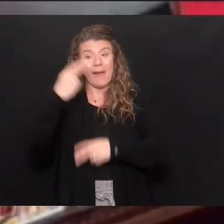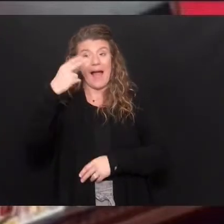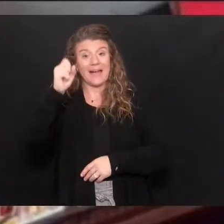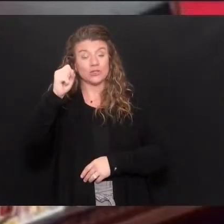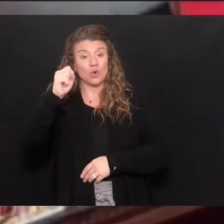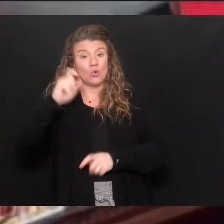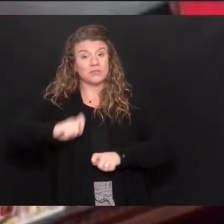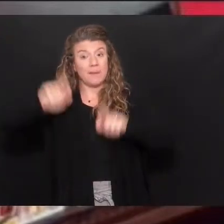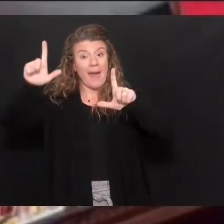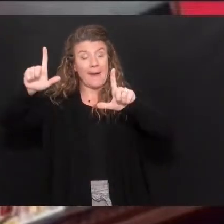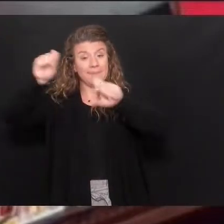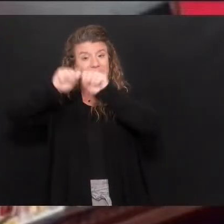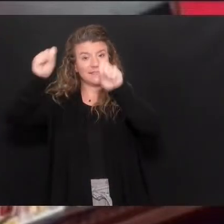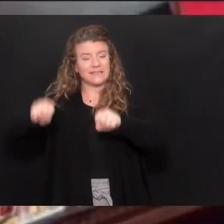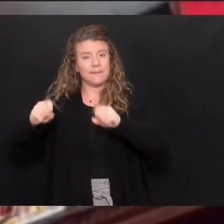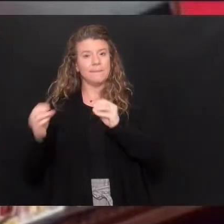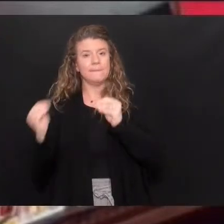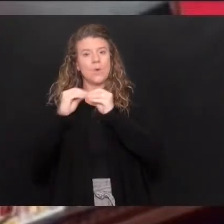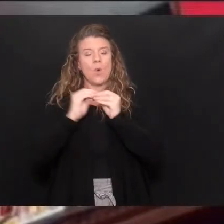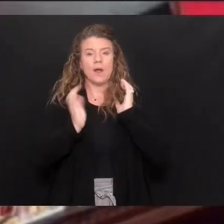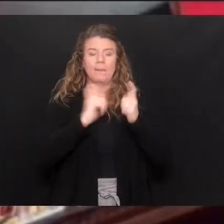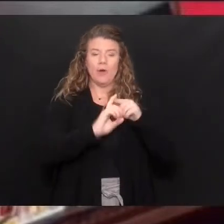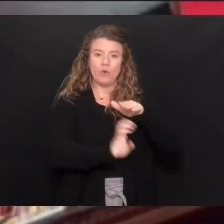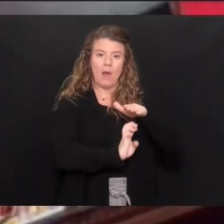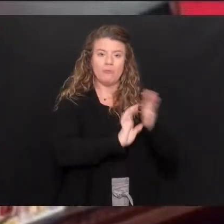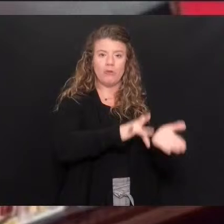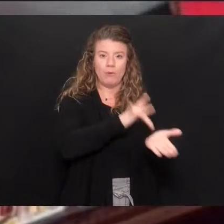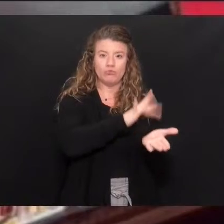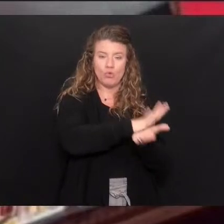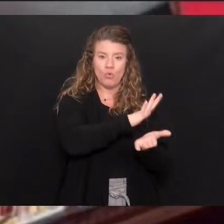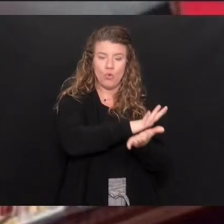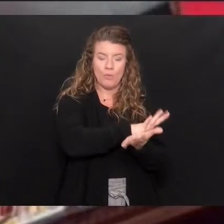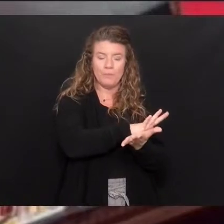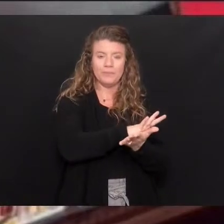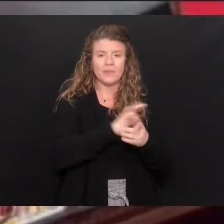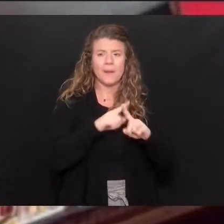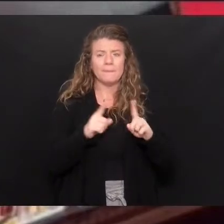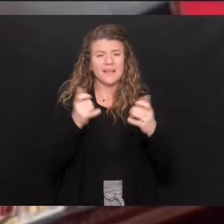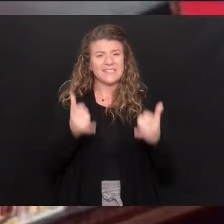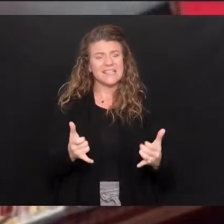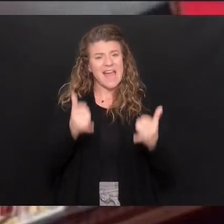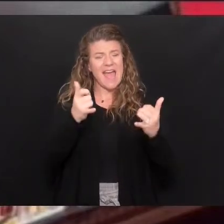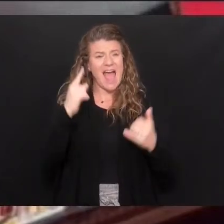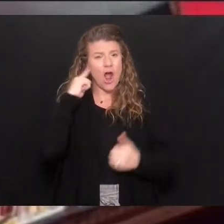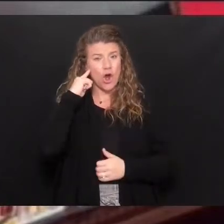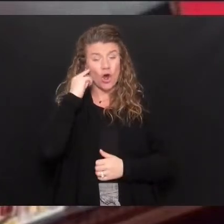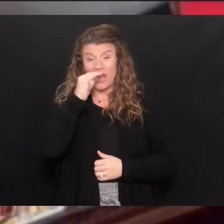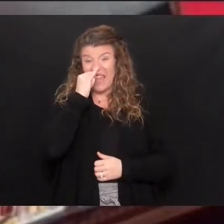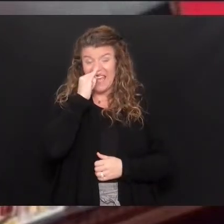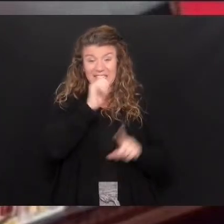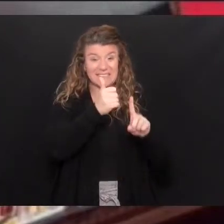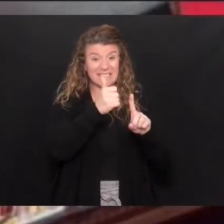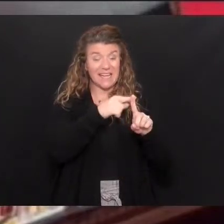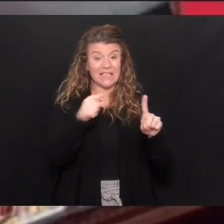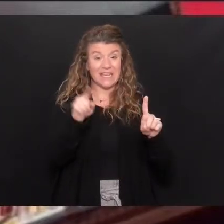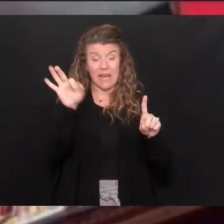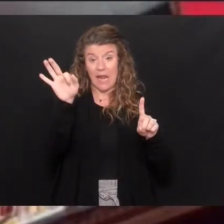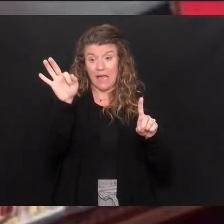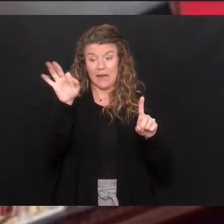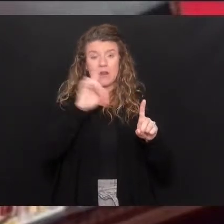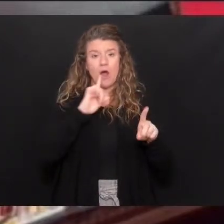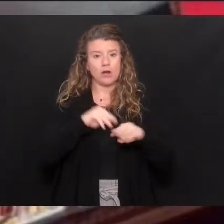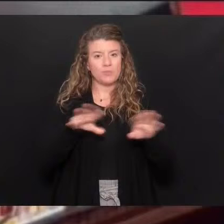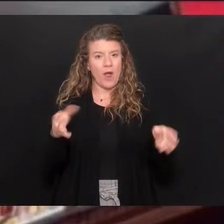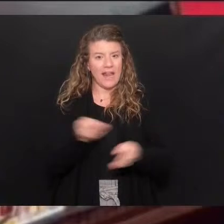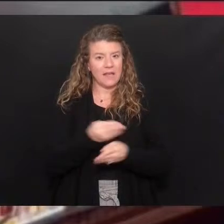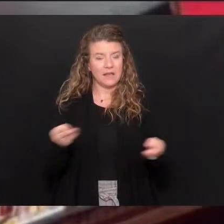for a bit longer than the middle schools and elementary schools. But I think today I heard that kids ages 10 to 19 are